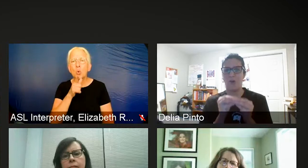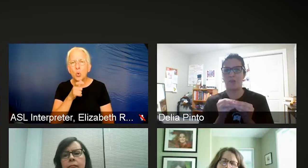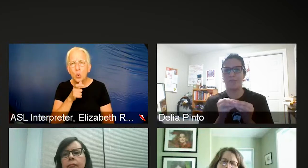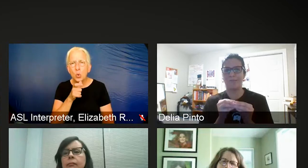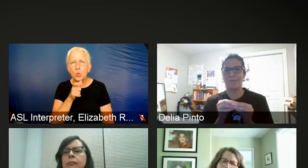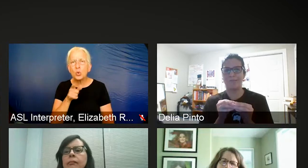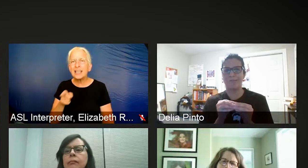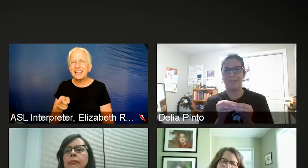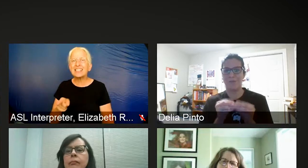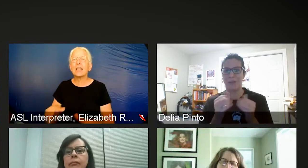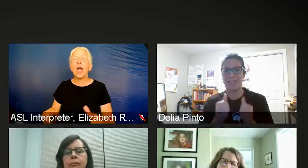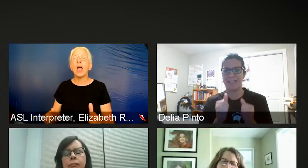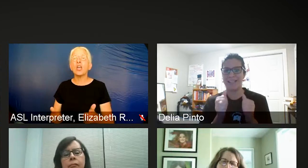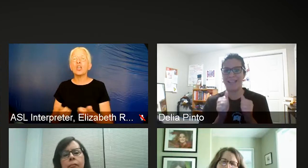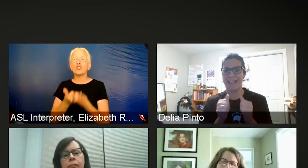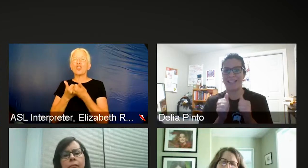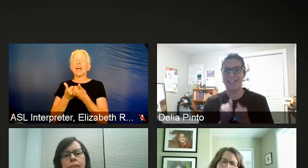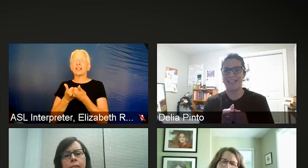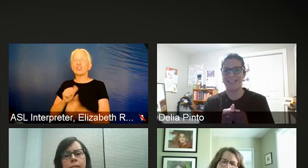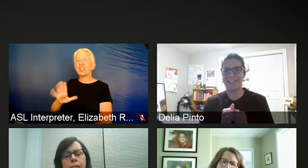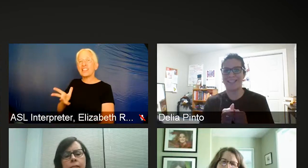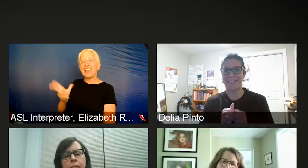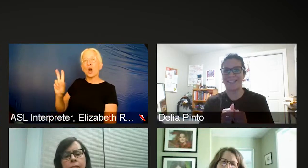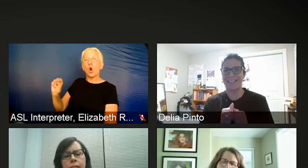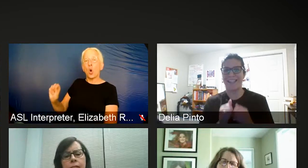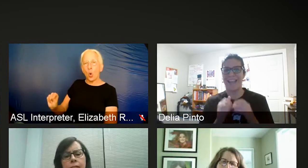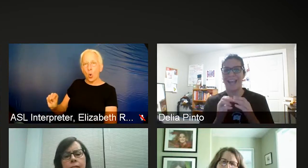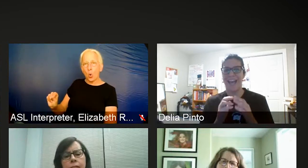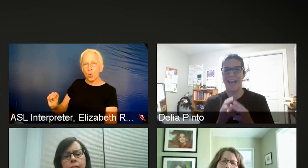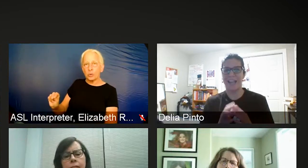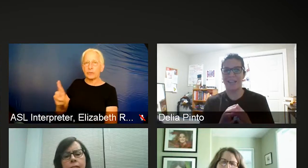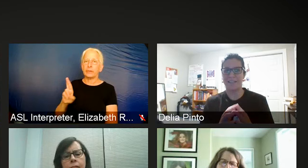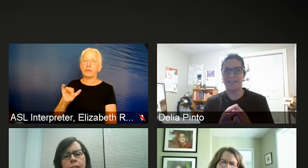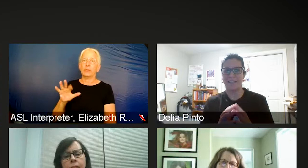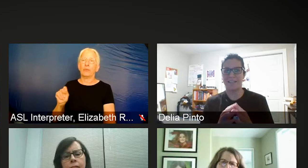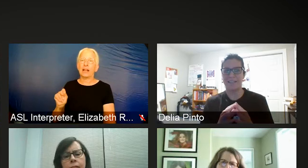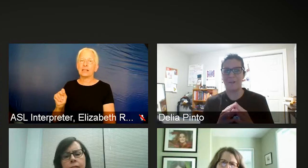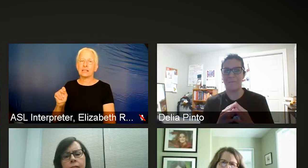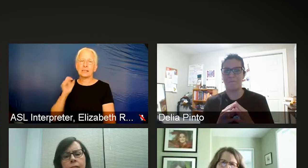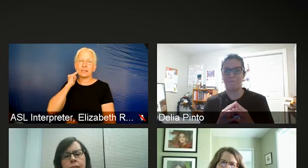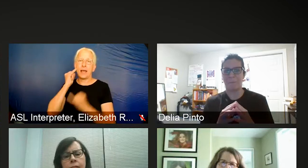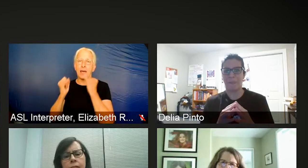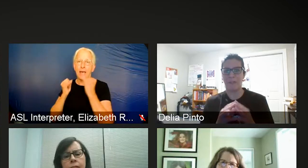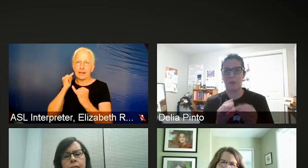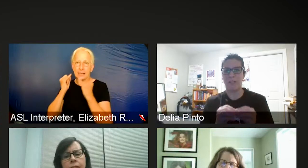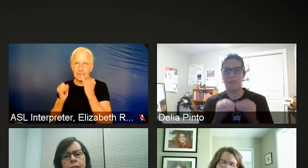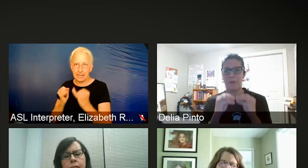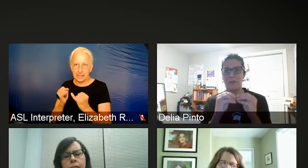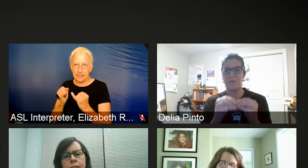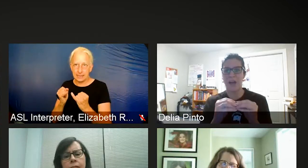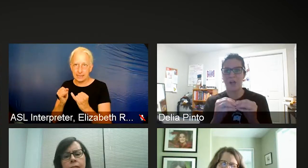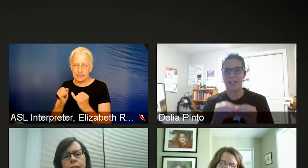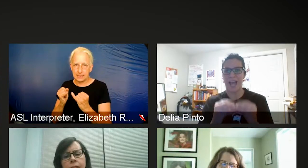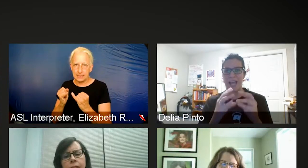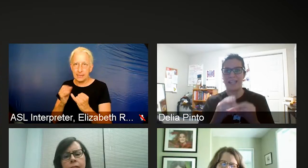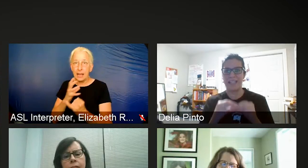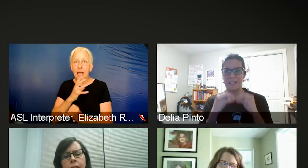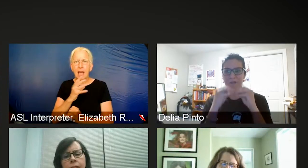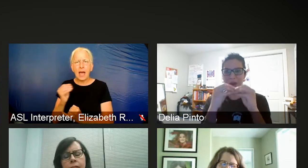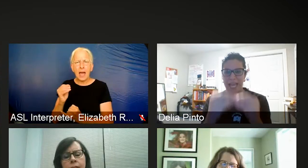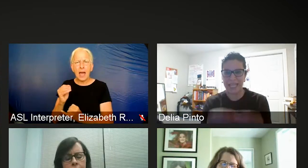their own racist ideas and doing something about